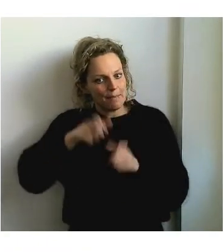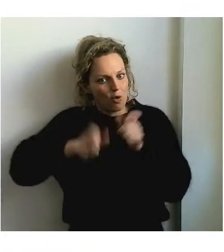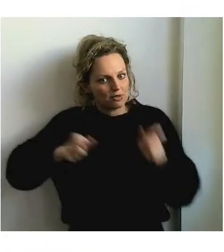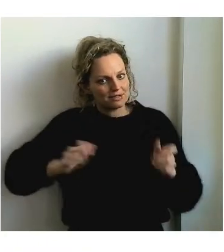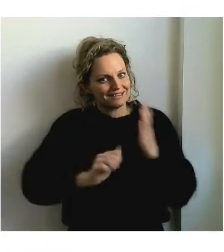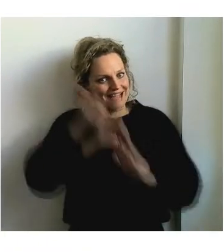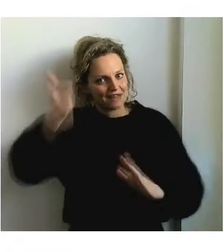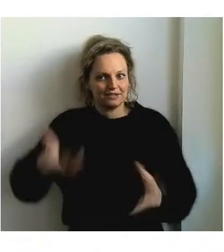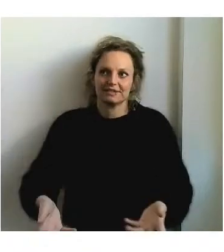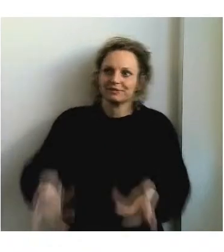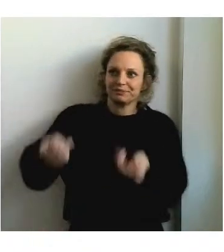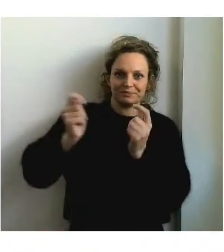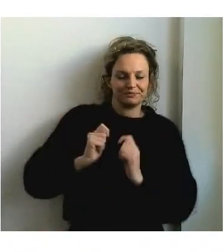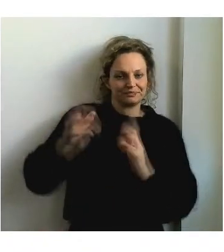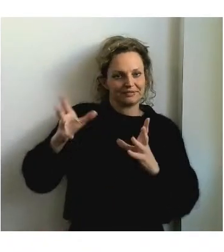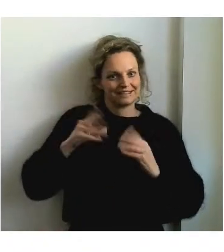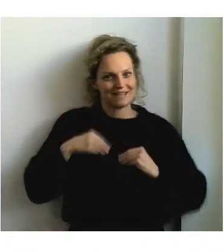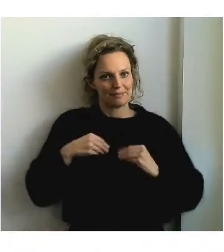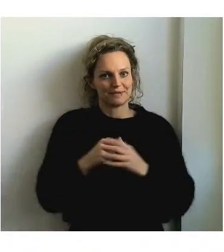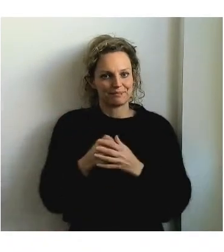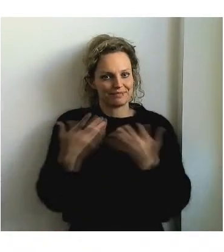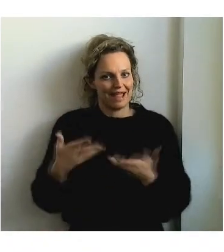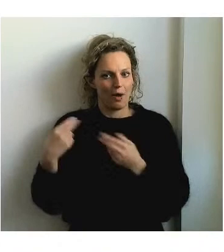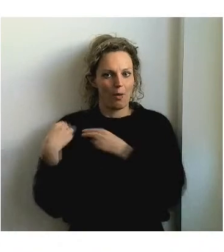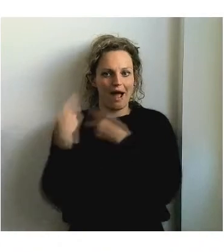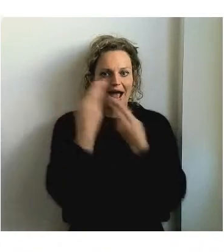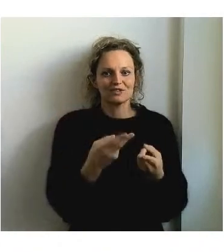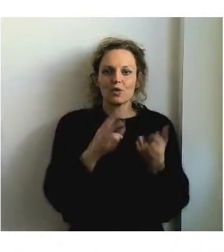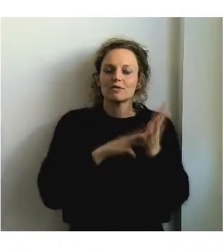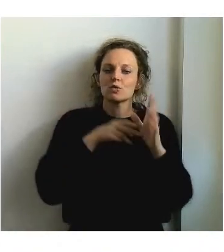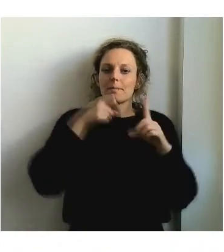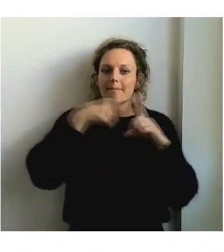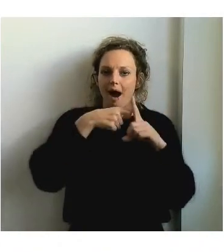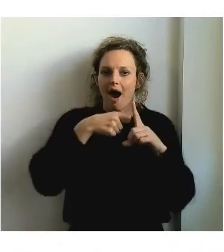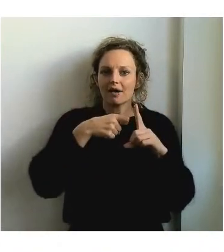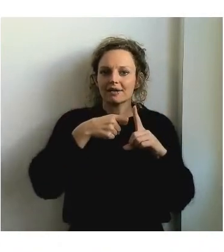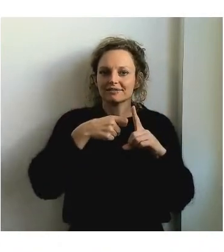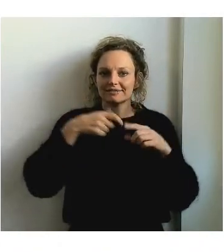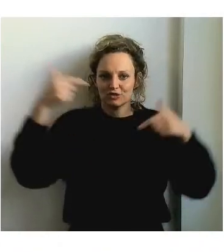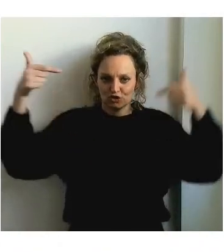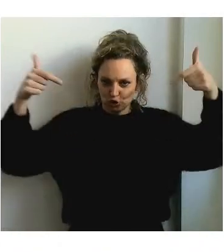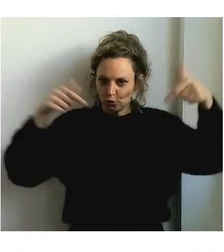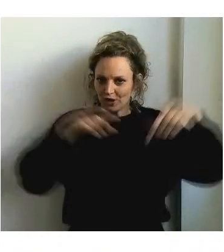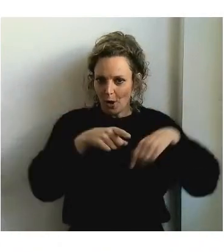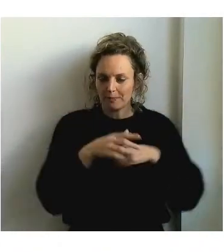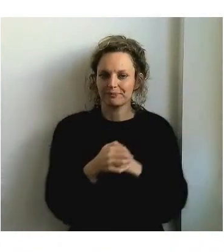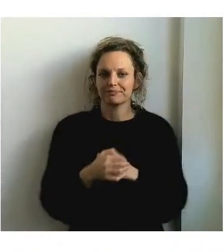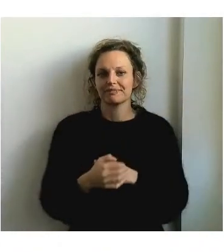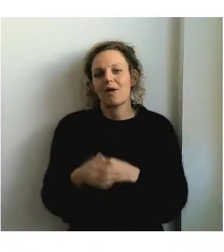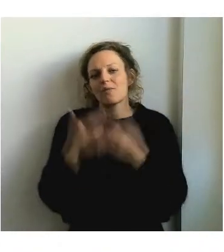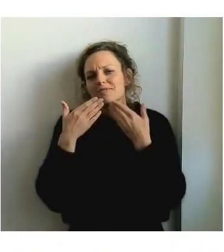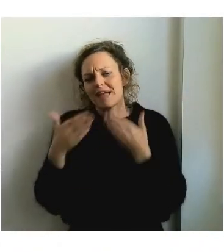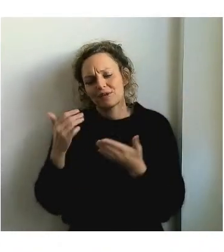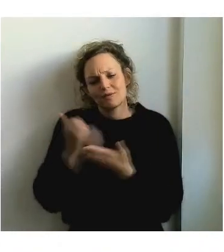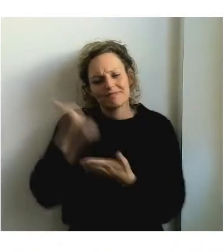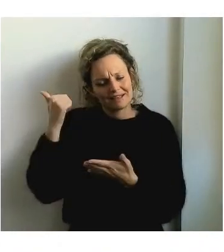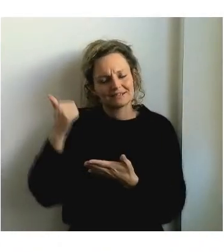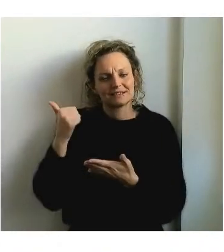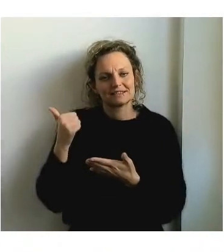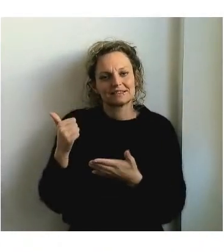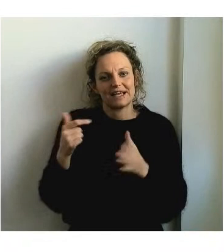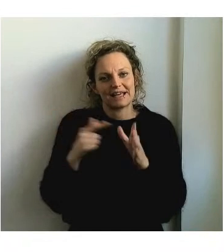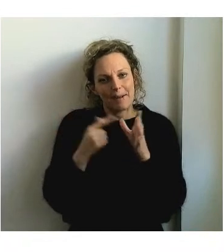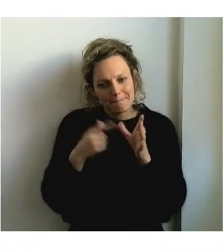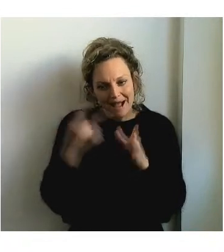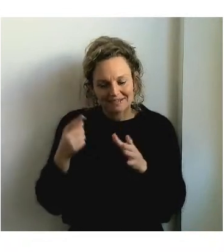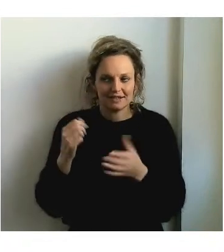back to Mark in the studio. Thank you, Amanda. Thank you so much. What a great session. I mean, I think the